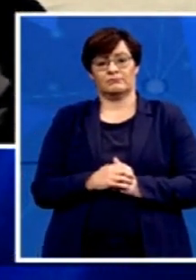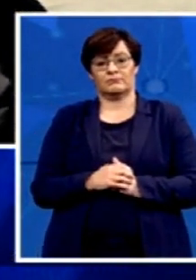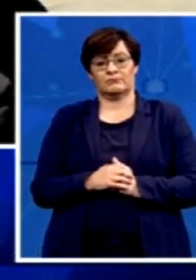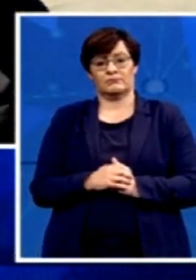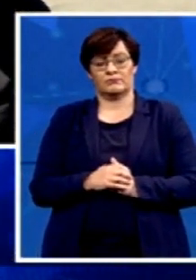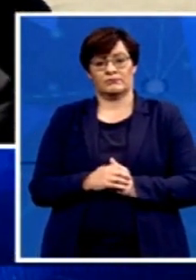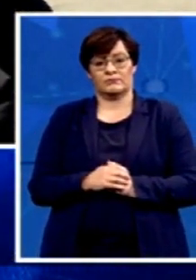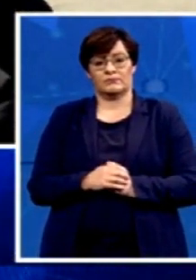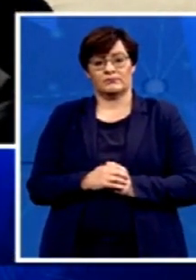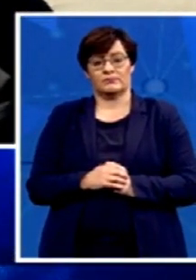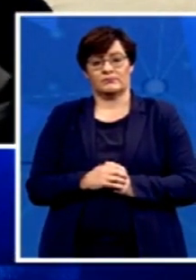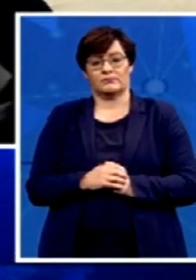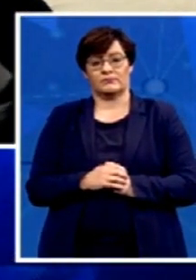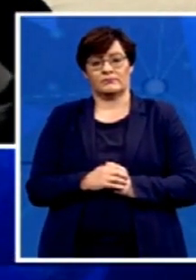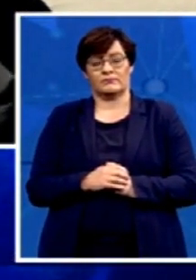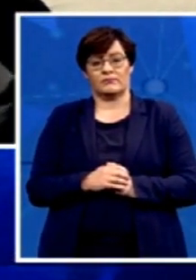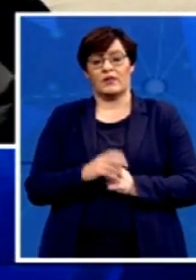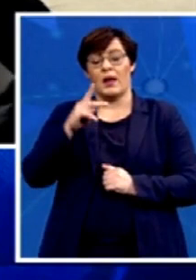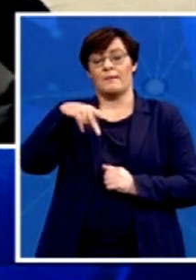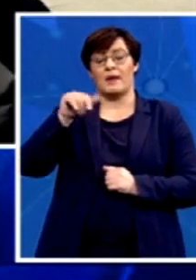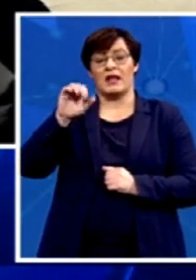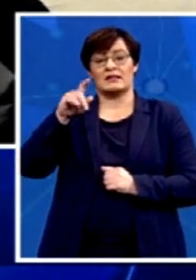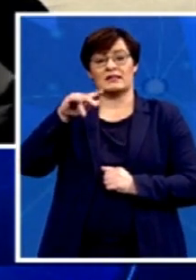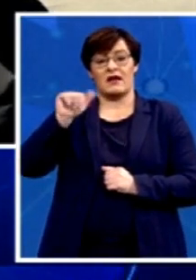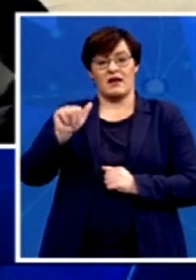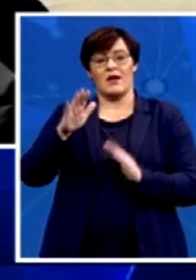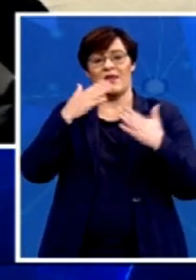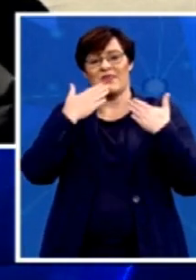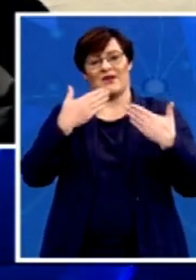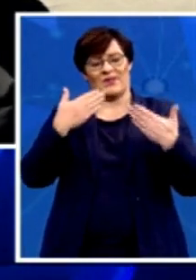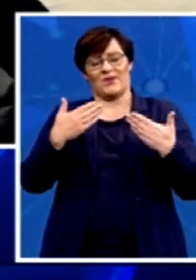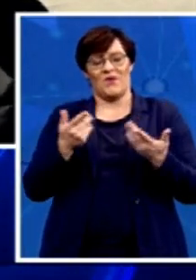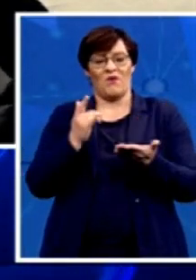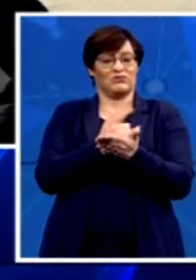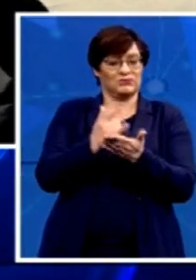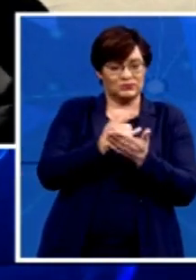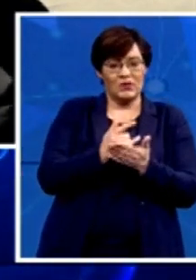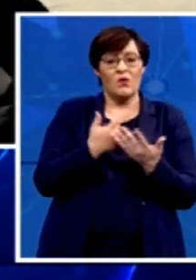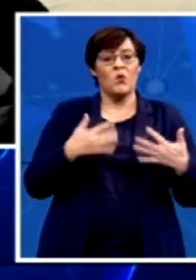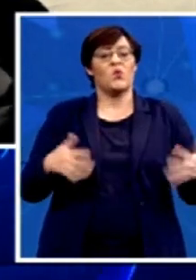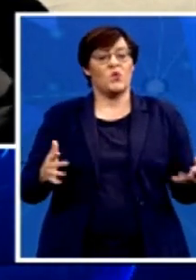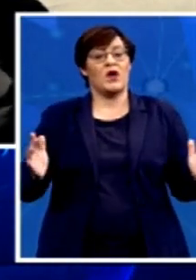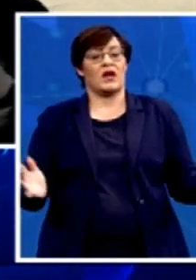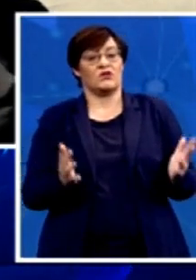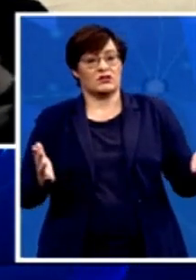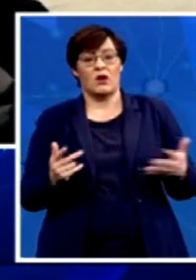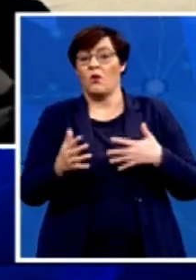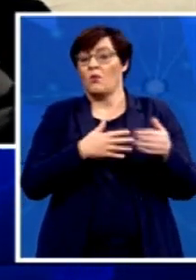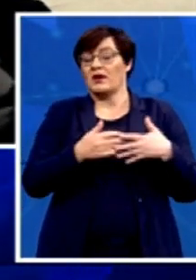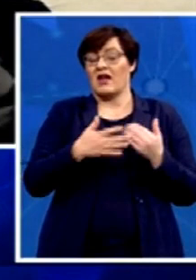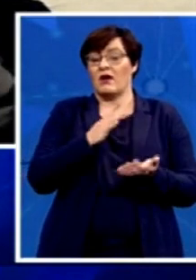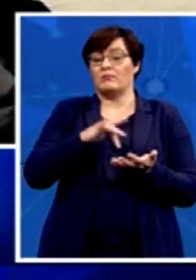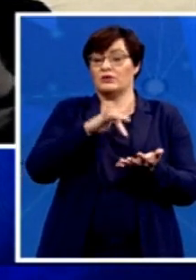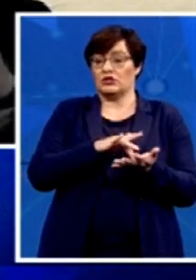Palesa, thank you so much for bringing us up to date with this conversation, and it's very encouraging that whatever position the students take, at least they